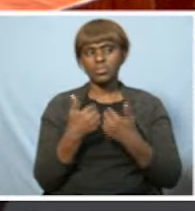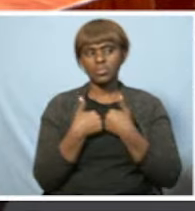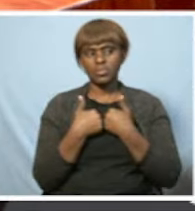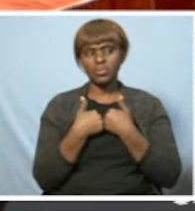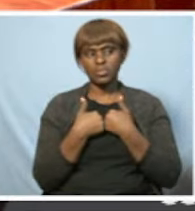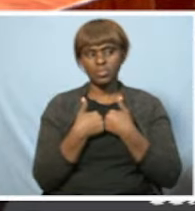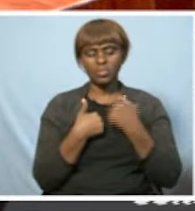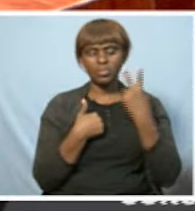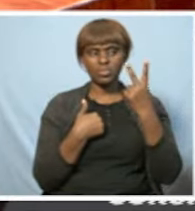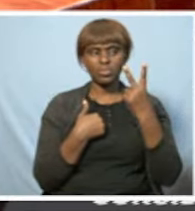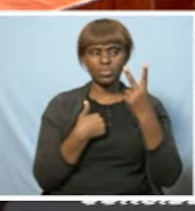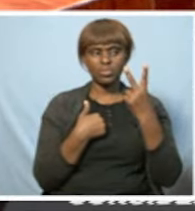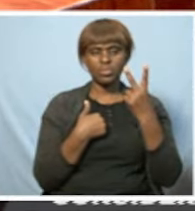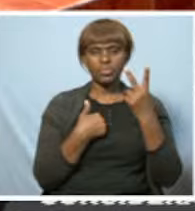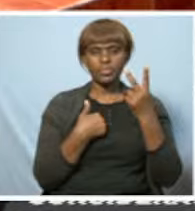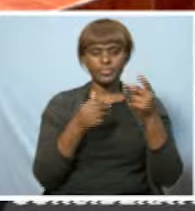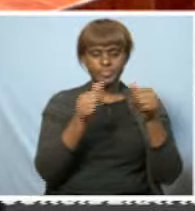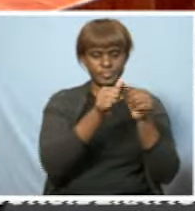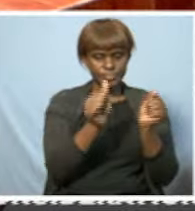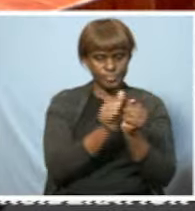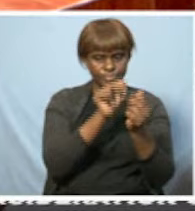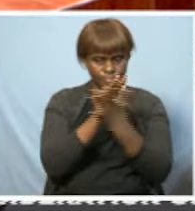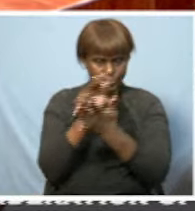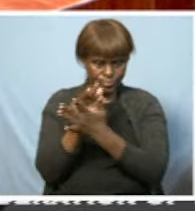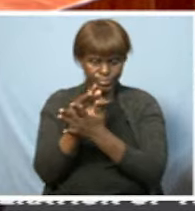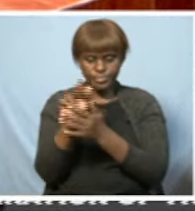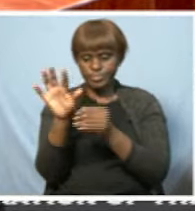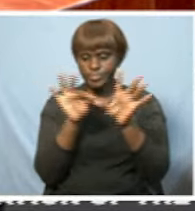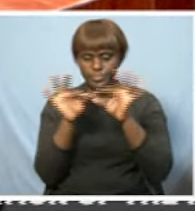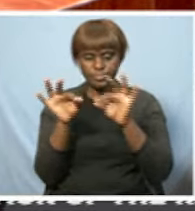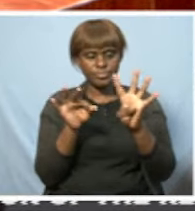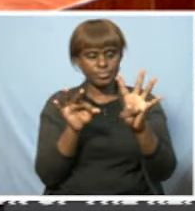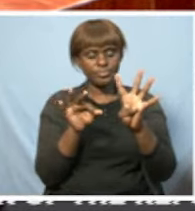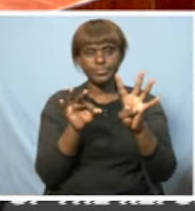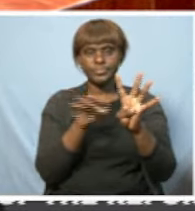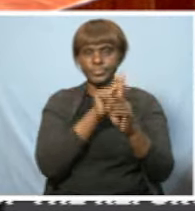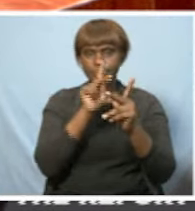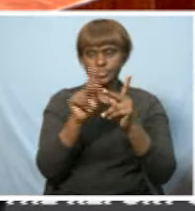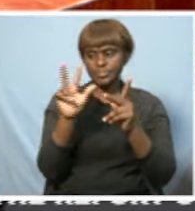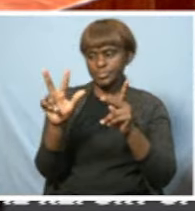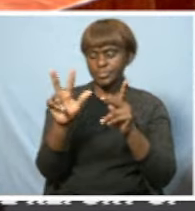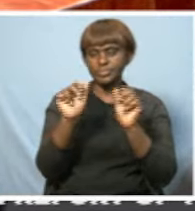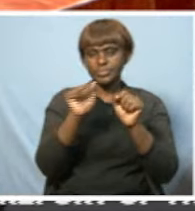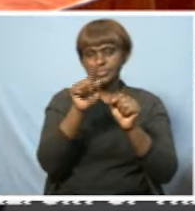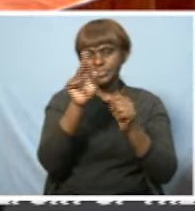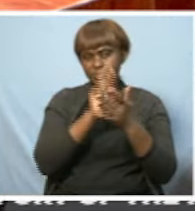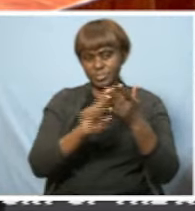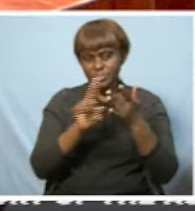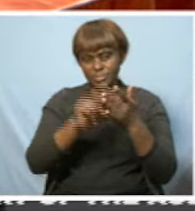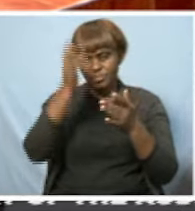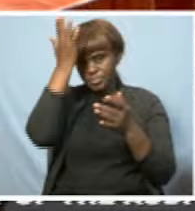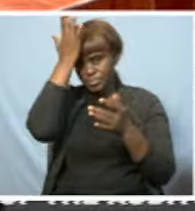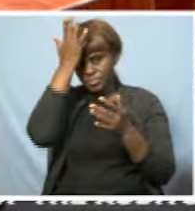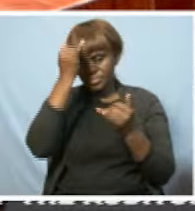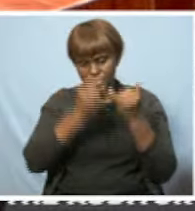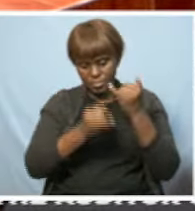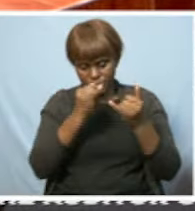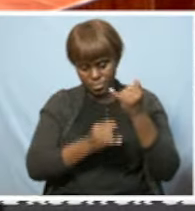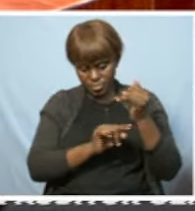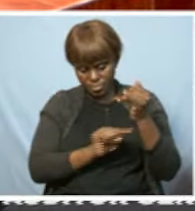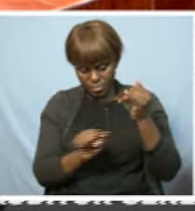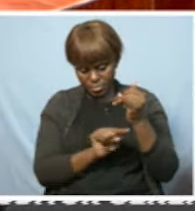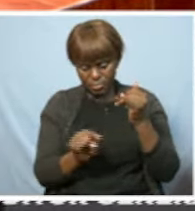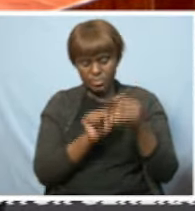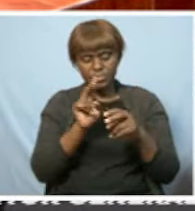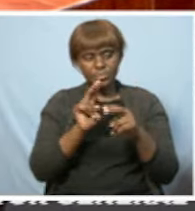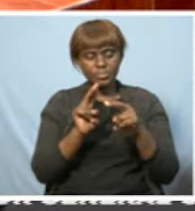2 areas that were signed where you corrected the 4 that looks like a 3. Can you read the date down there? Chair, the